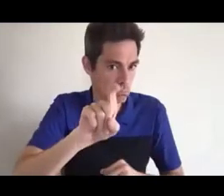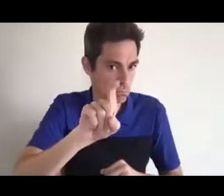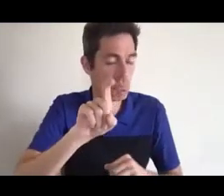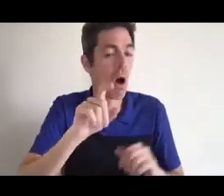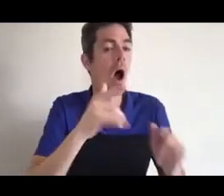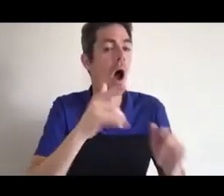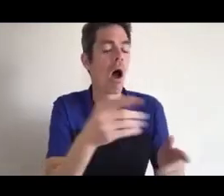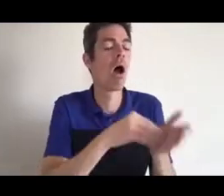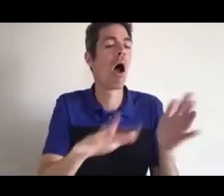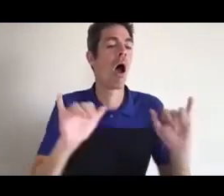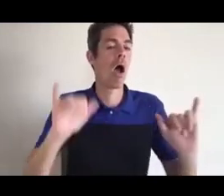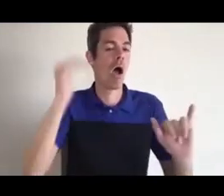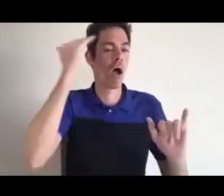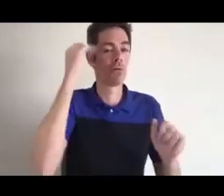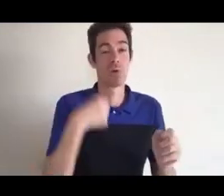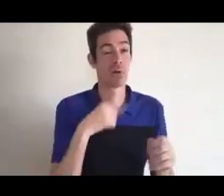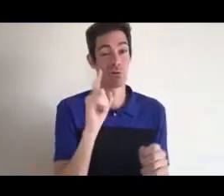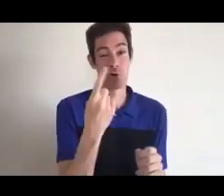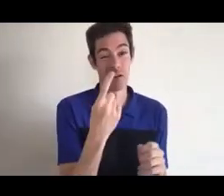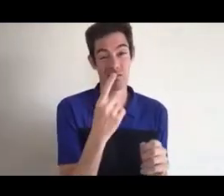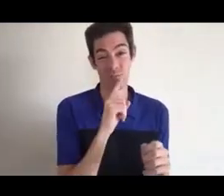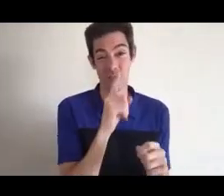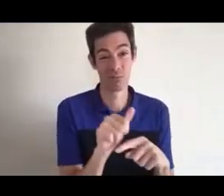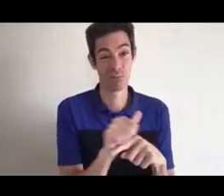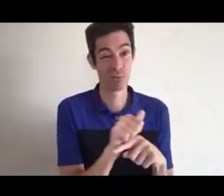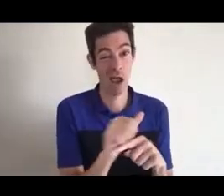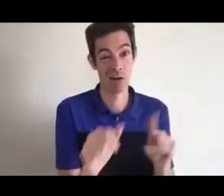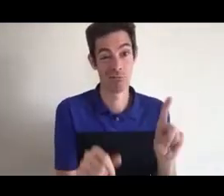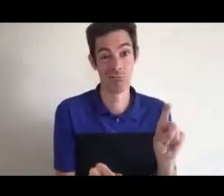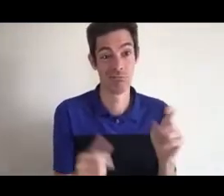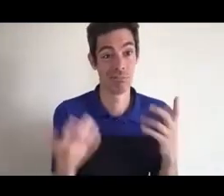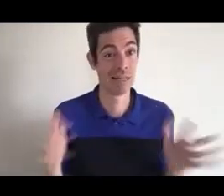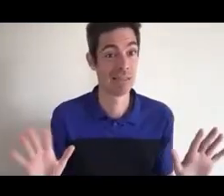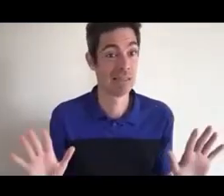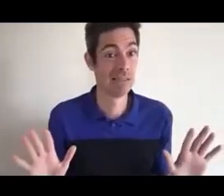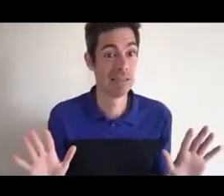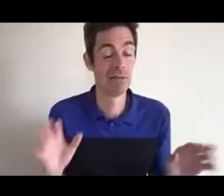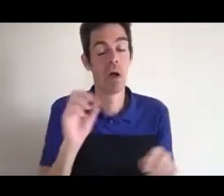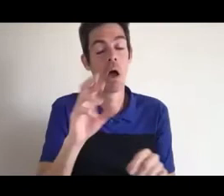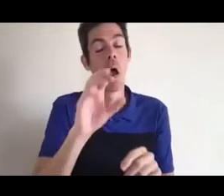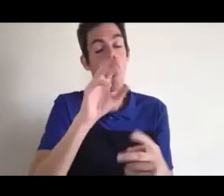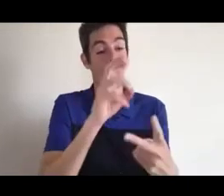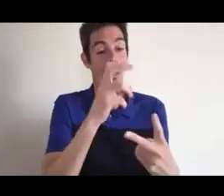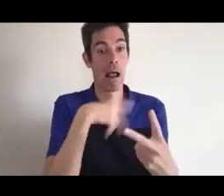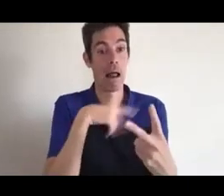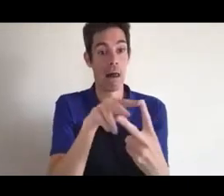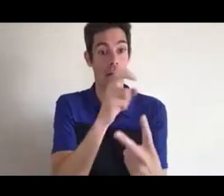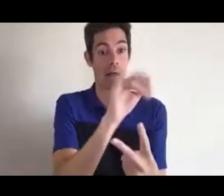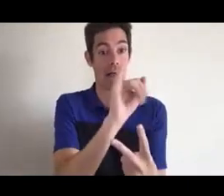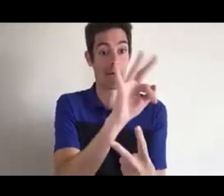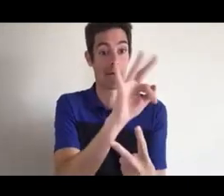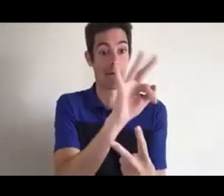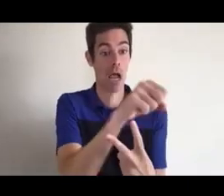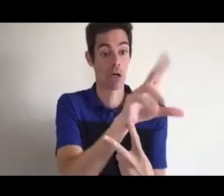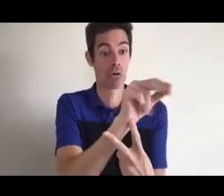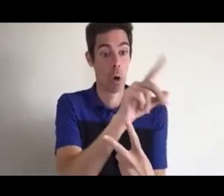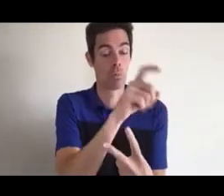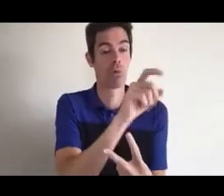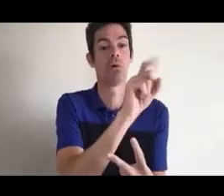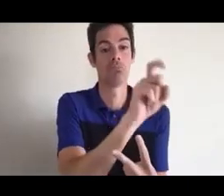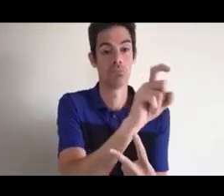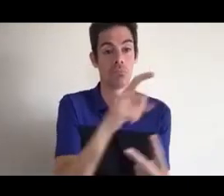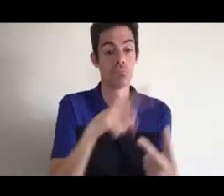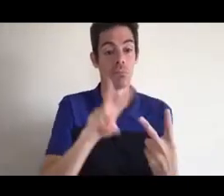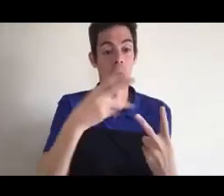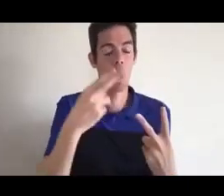usually just let people know that I teach with a question mark, but there also is an eyebrow raise. And so you know,